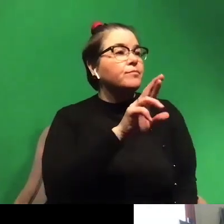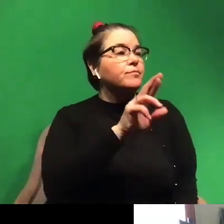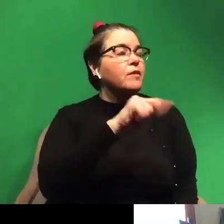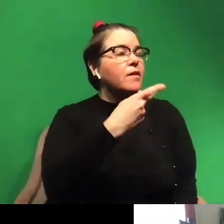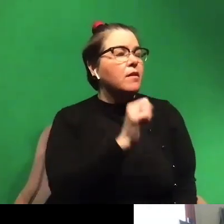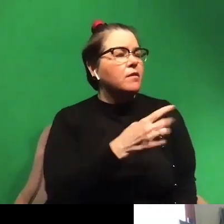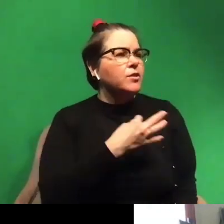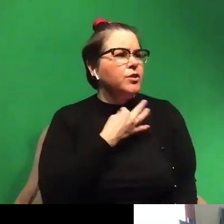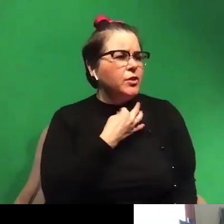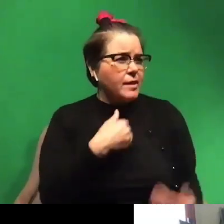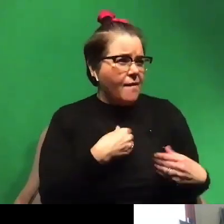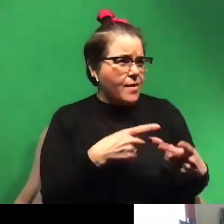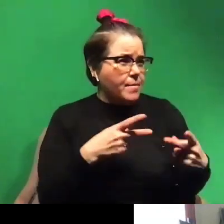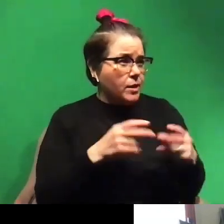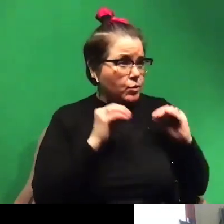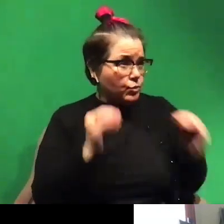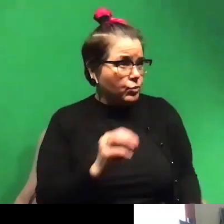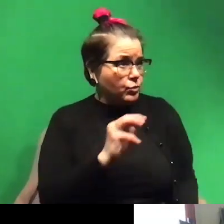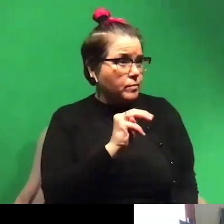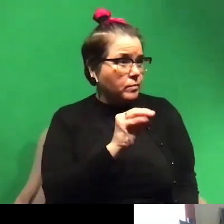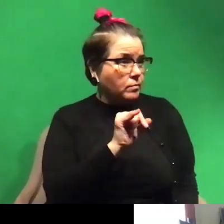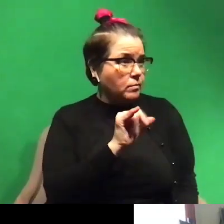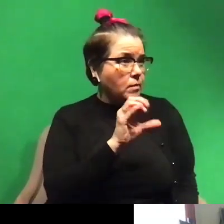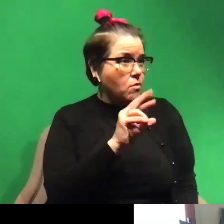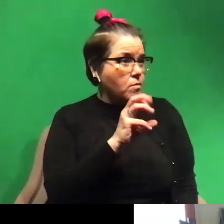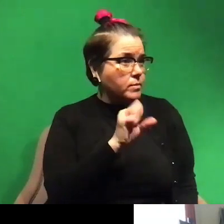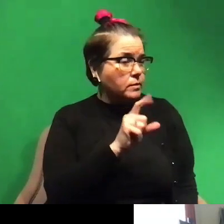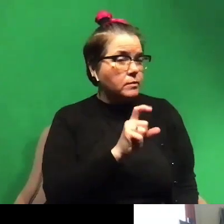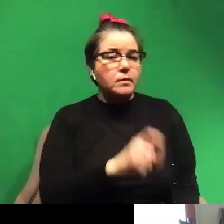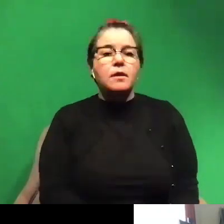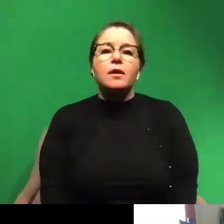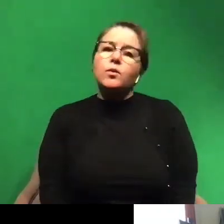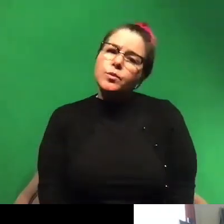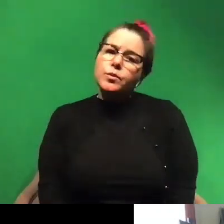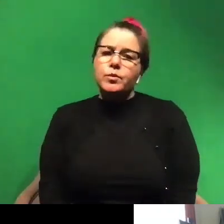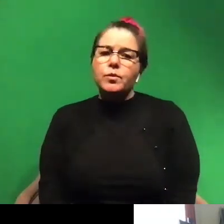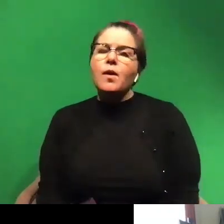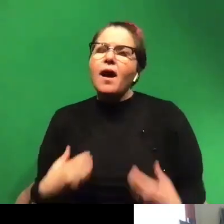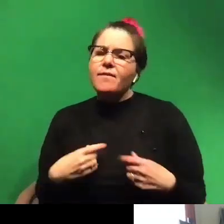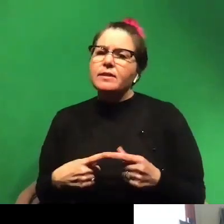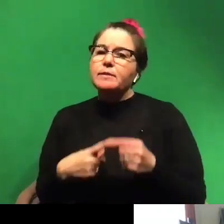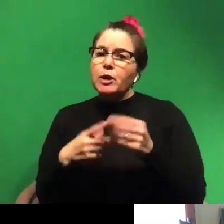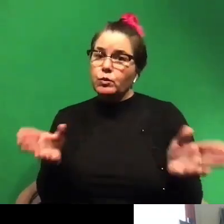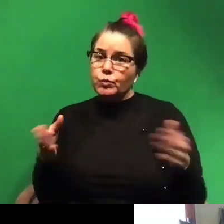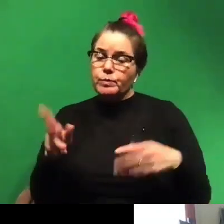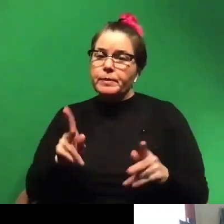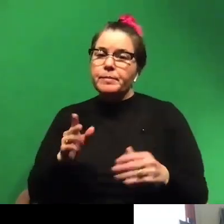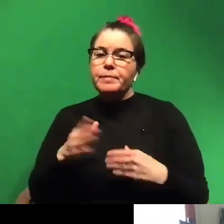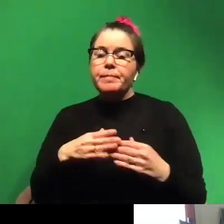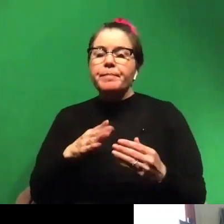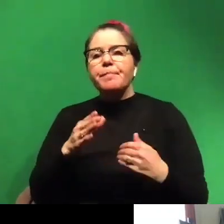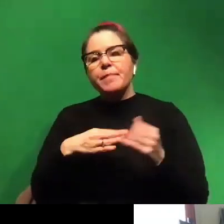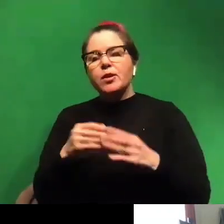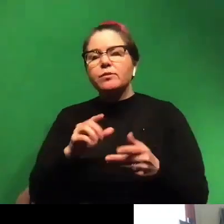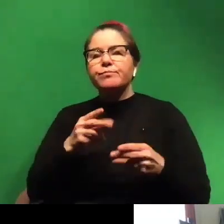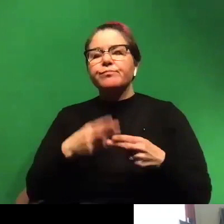there a place with no microbes? Ooh, so there are special rooms that people build called clean rooms,